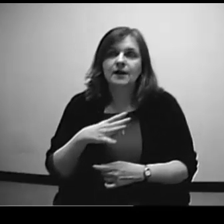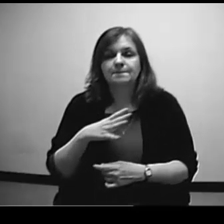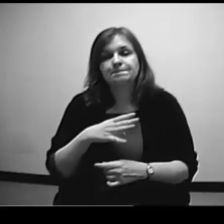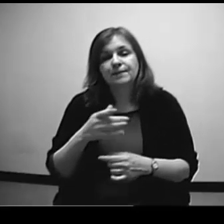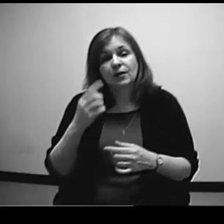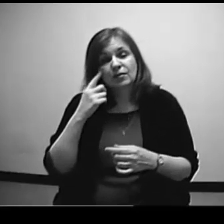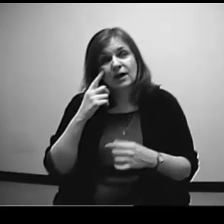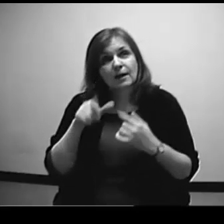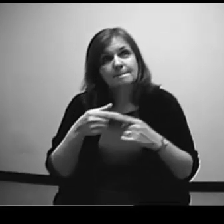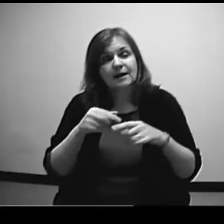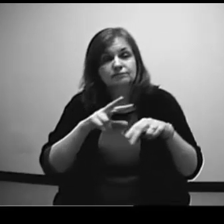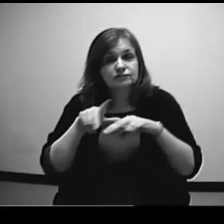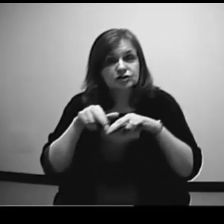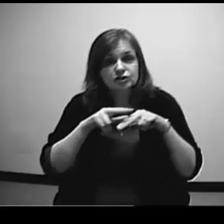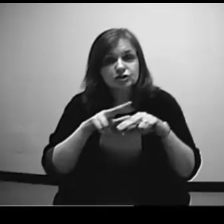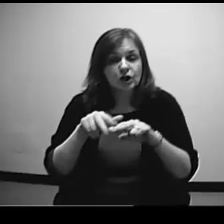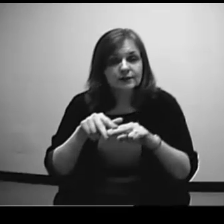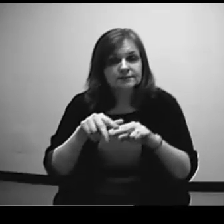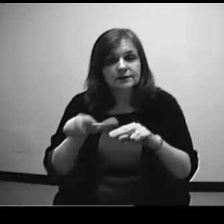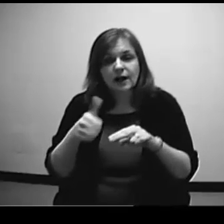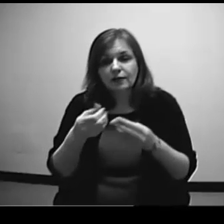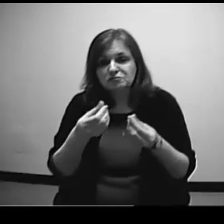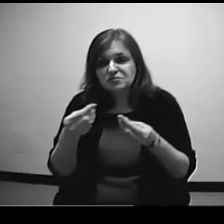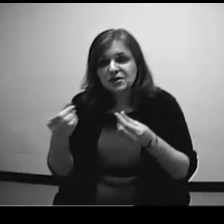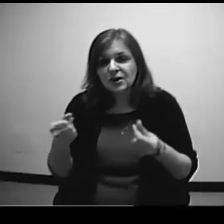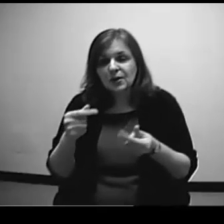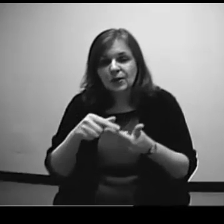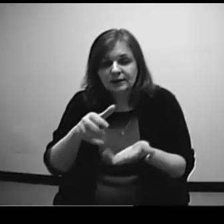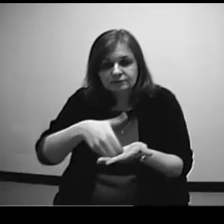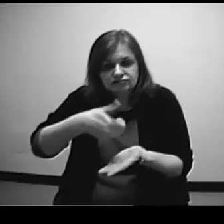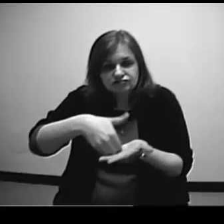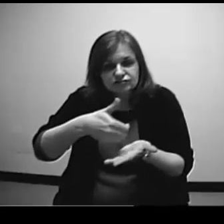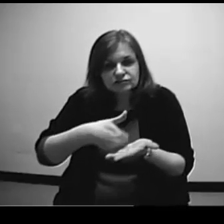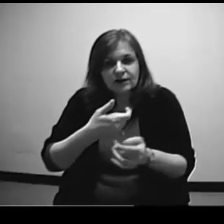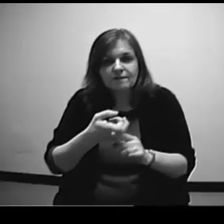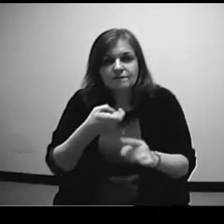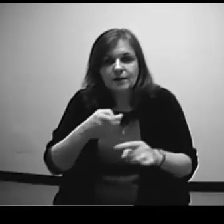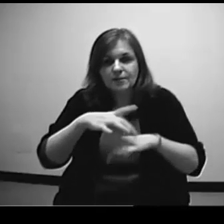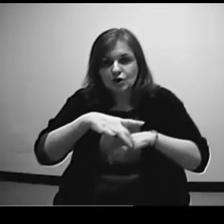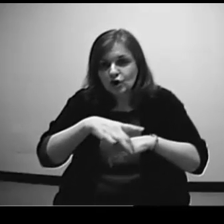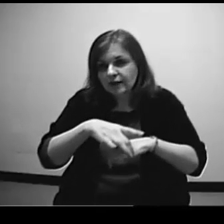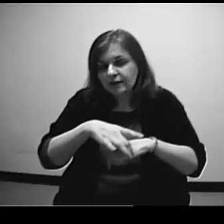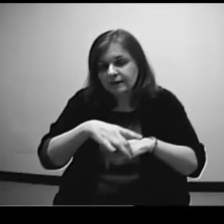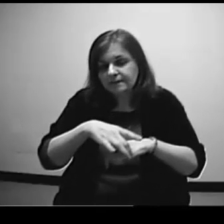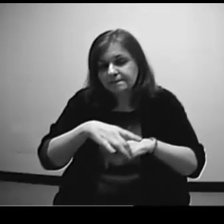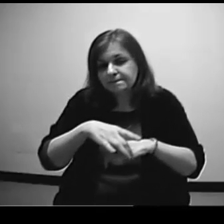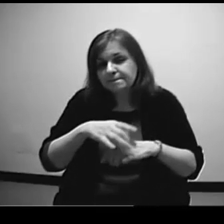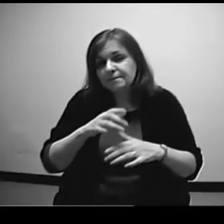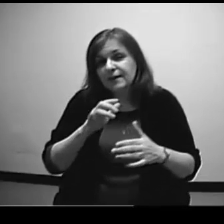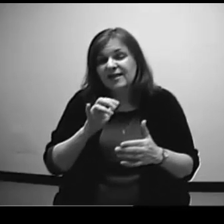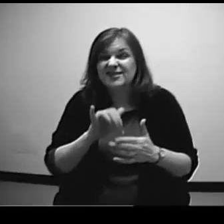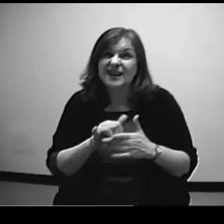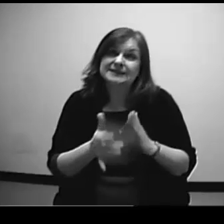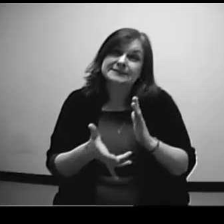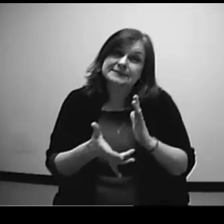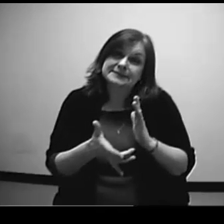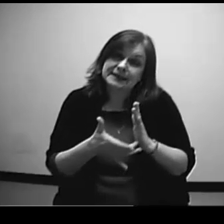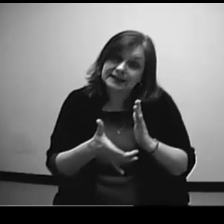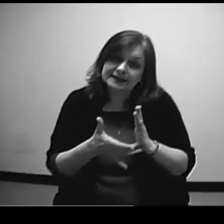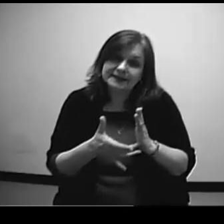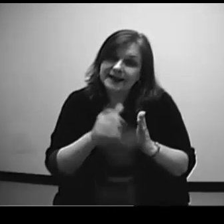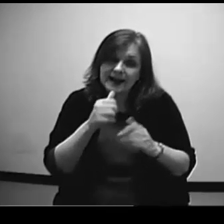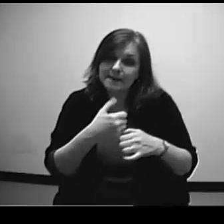Okay, maybe you've got me there. We can think about salts and things that we harvest from the environment